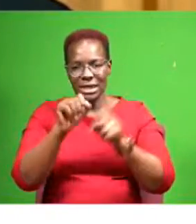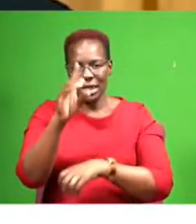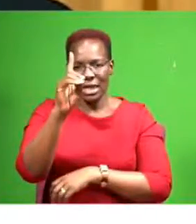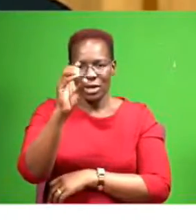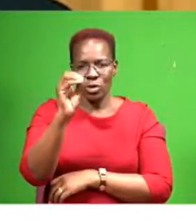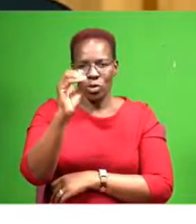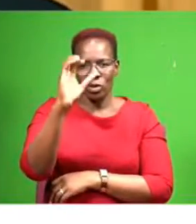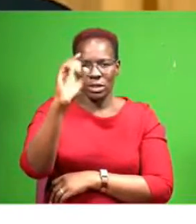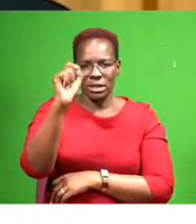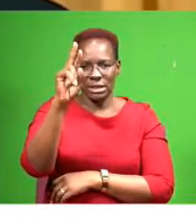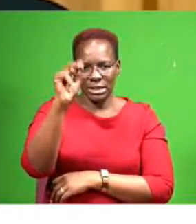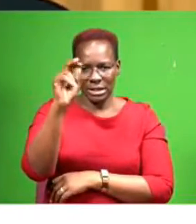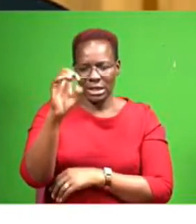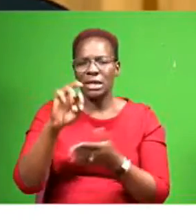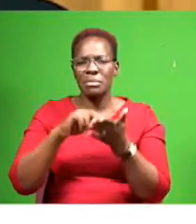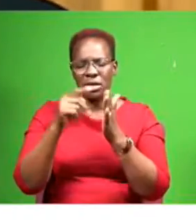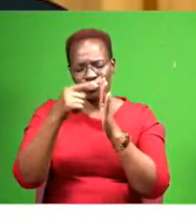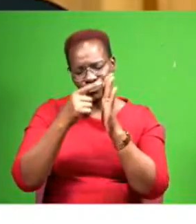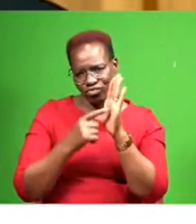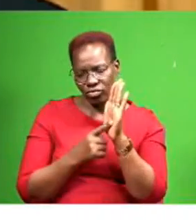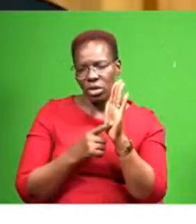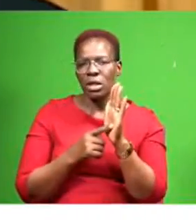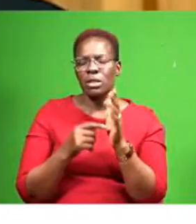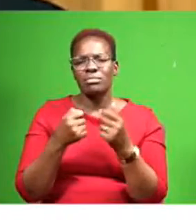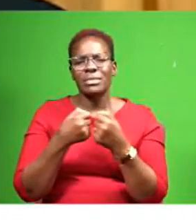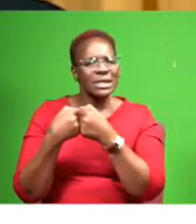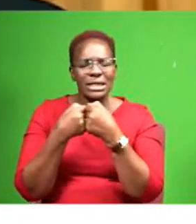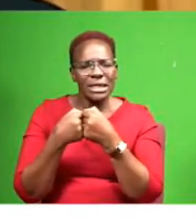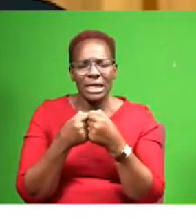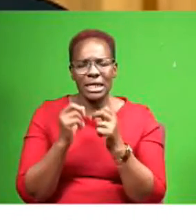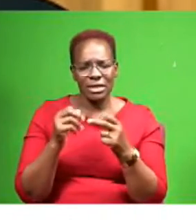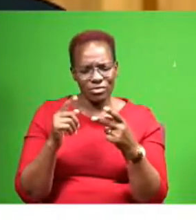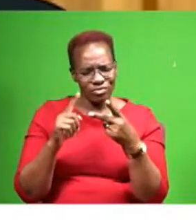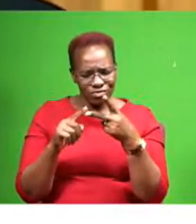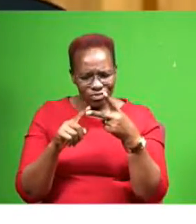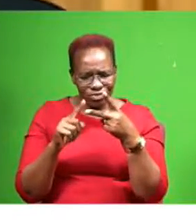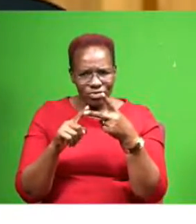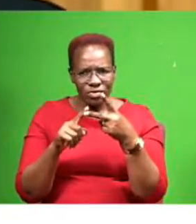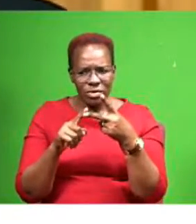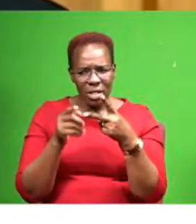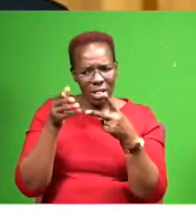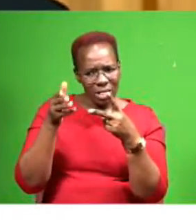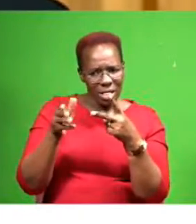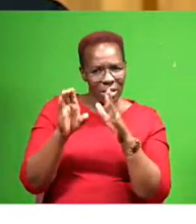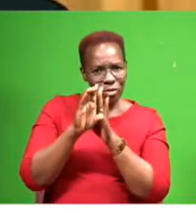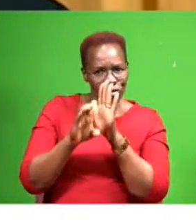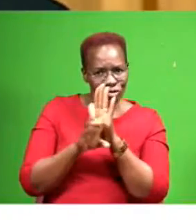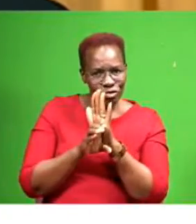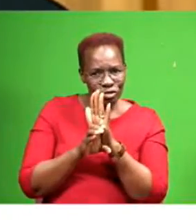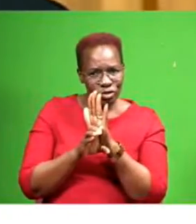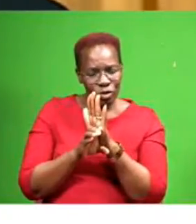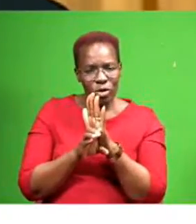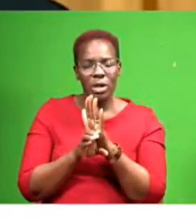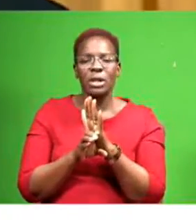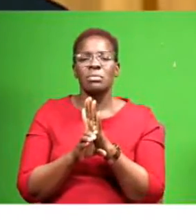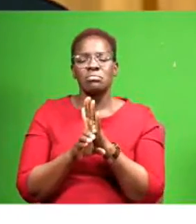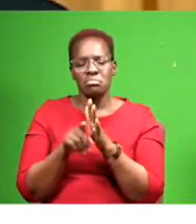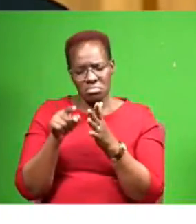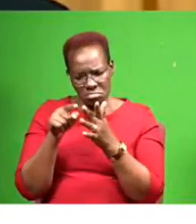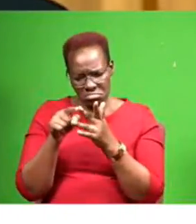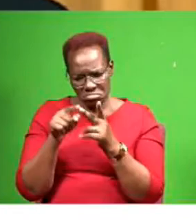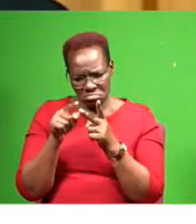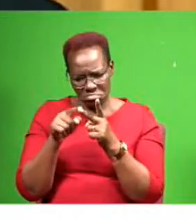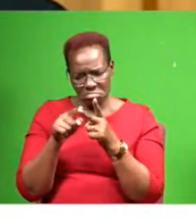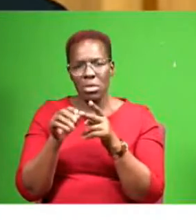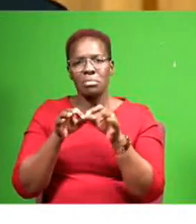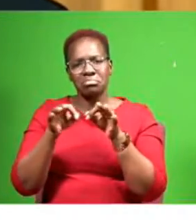The challenging in considering whether basic structure doctrine applies to a constitution is to unpack this basic